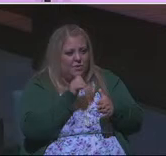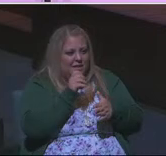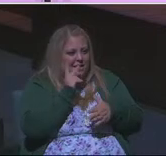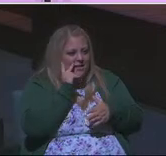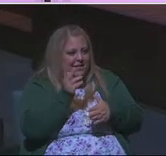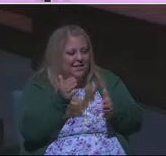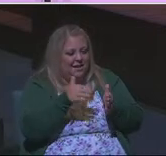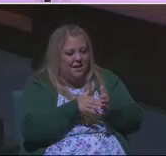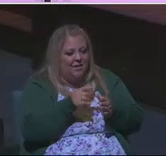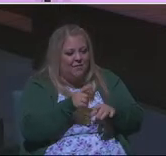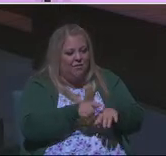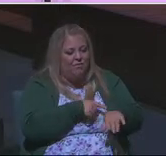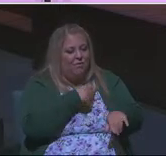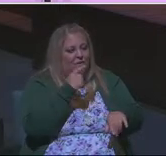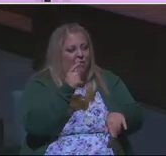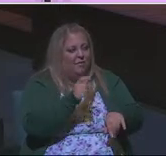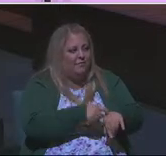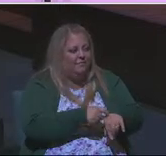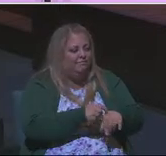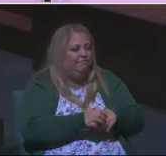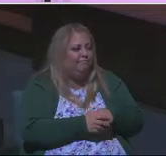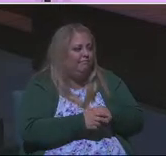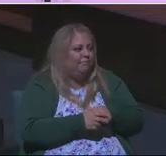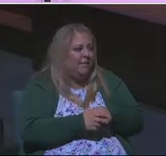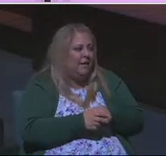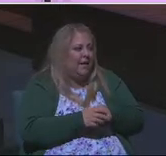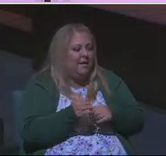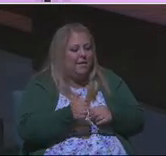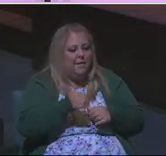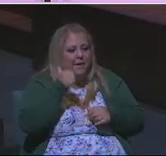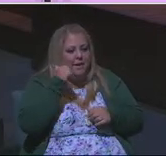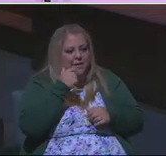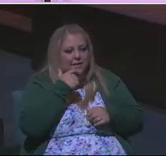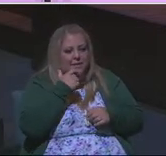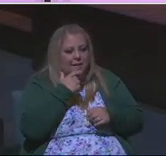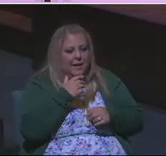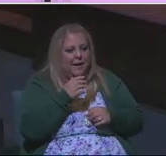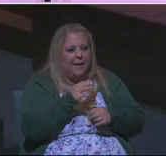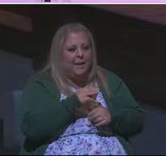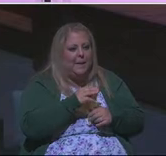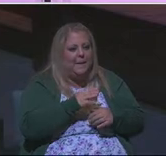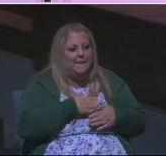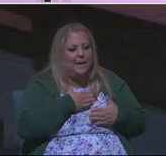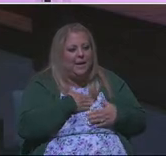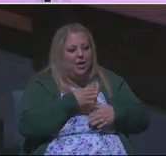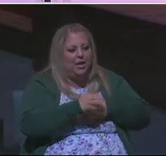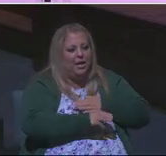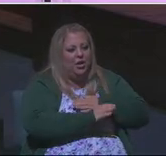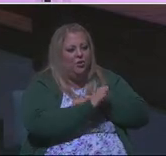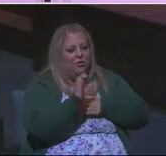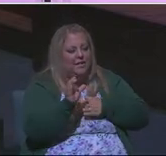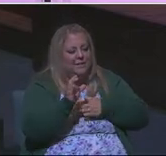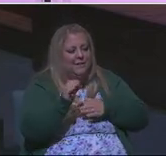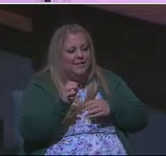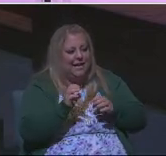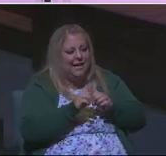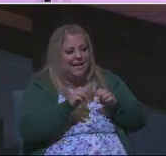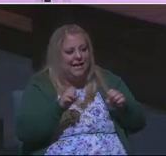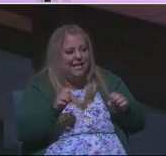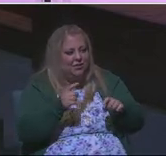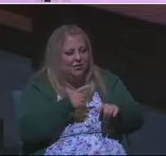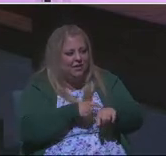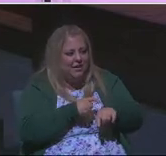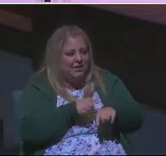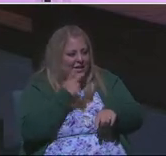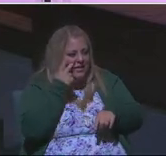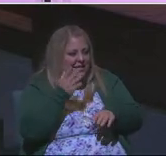while. And in the past, I've been guilty of saying Merry Christmas at Easter. Because sometimes I say, well, we won't see you again until then.